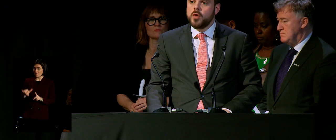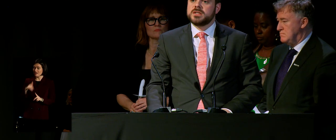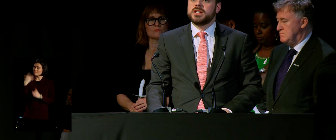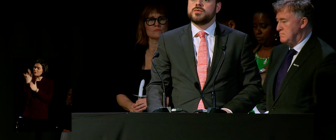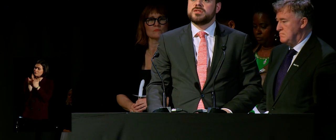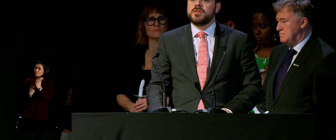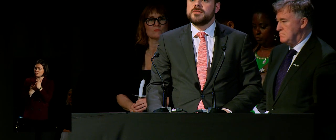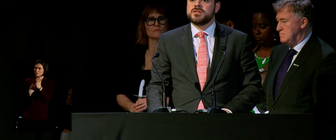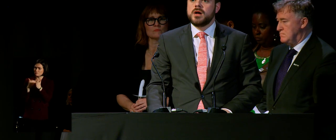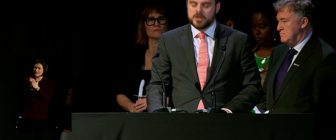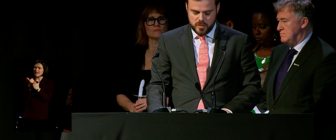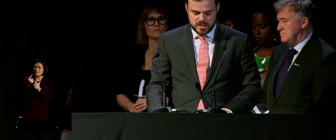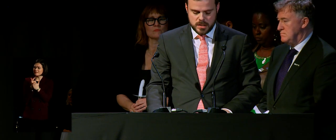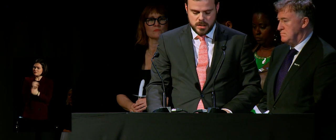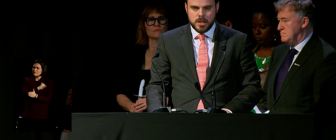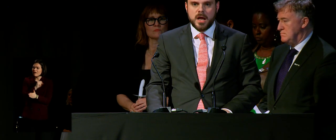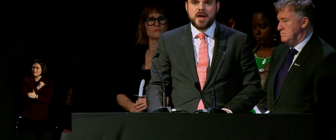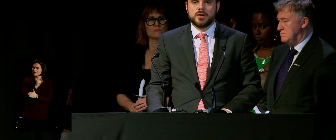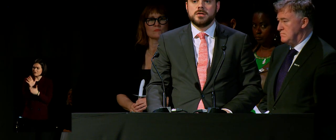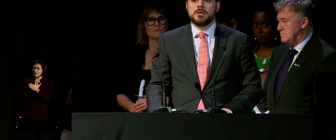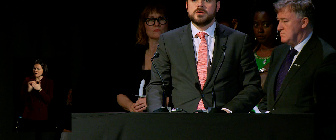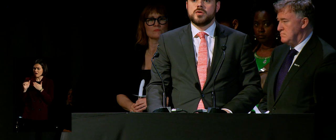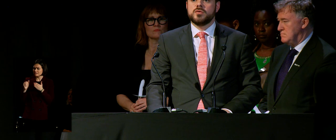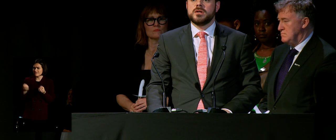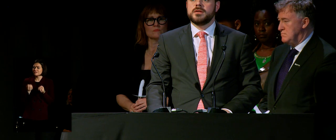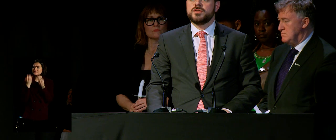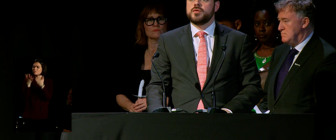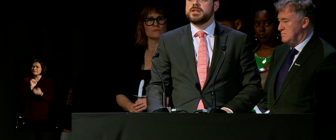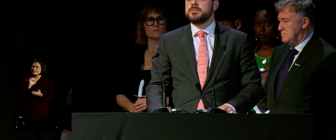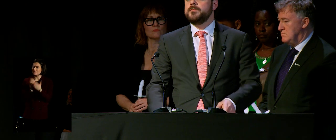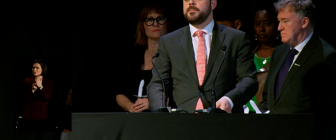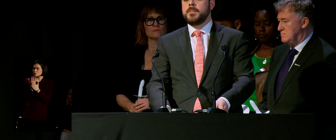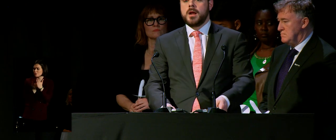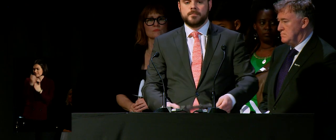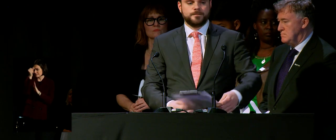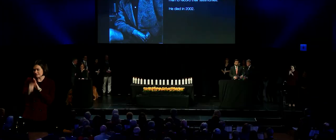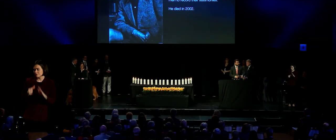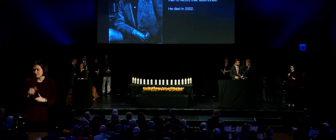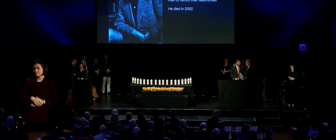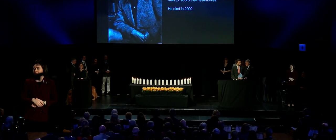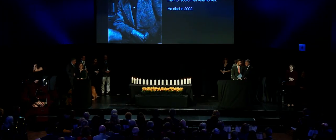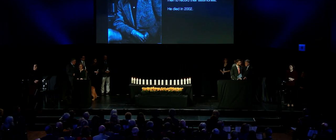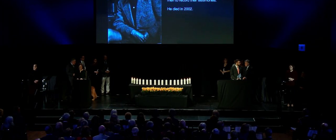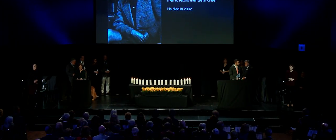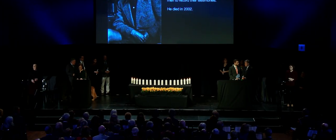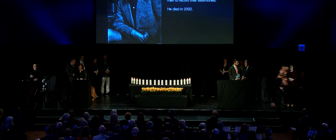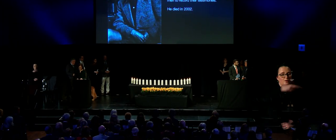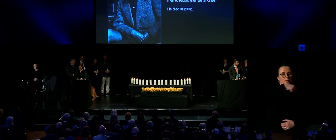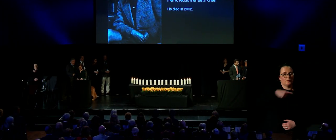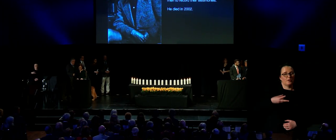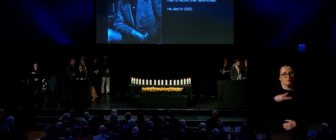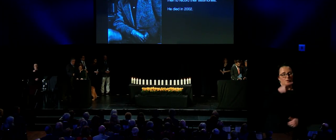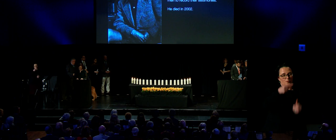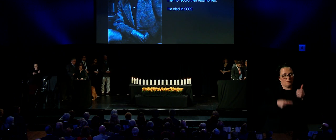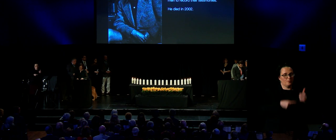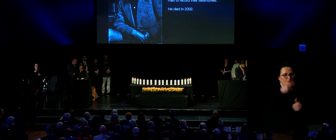few homosexual survivors of the Holocaust ever told their stories. We will always